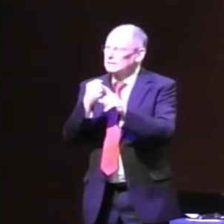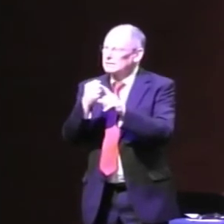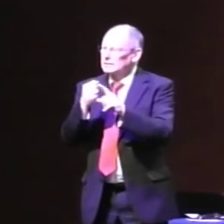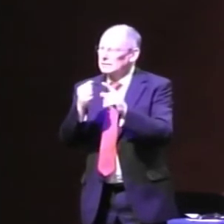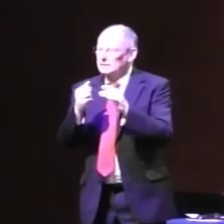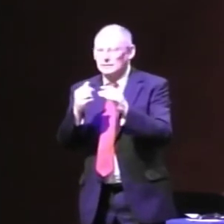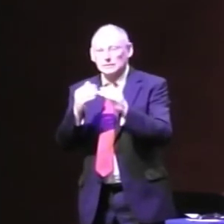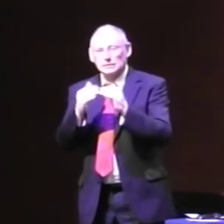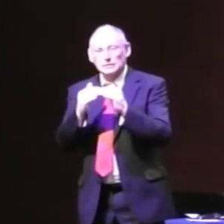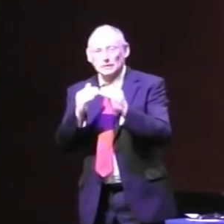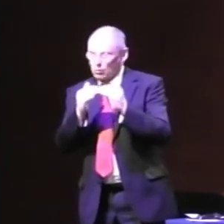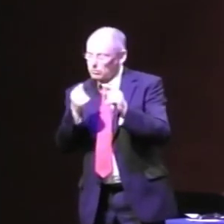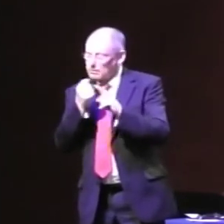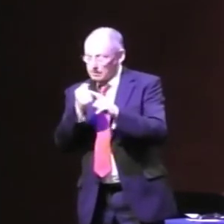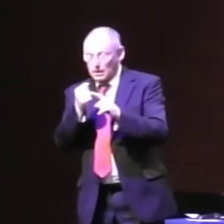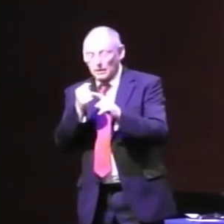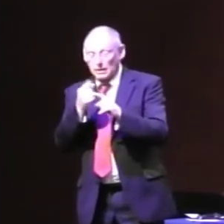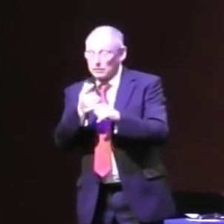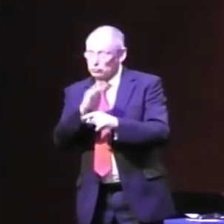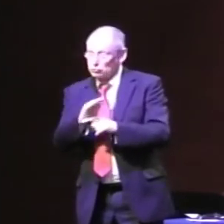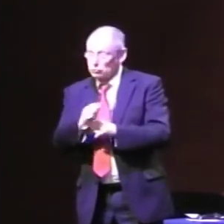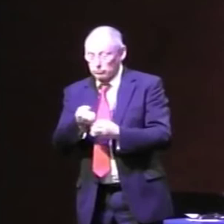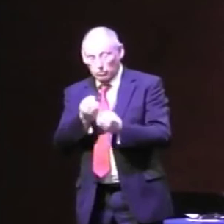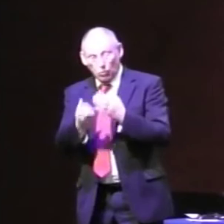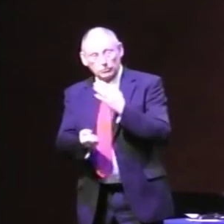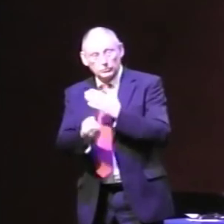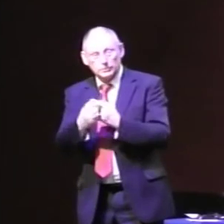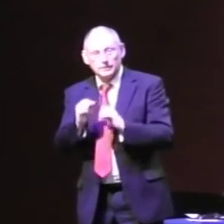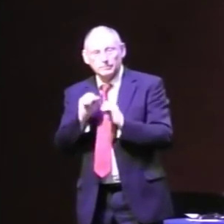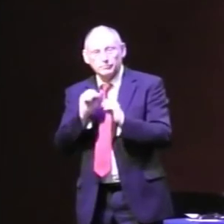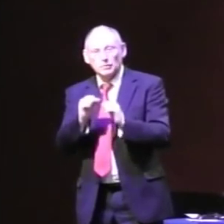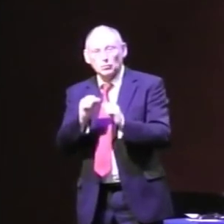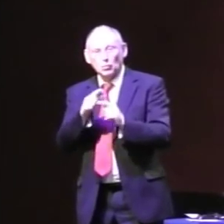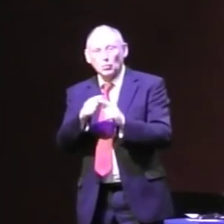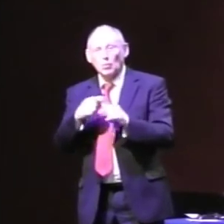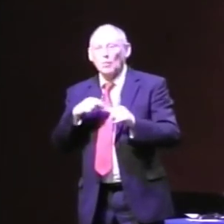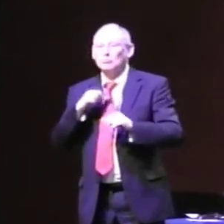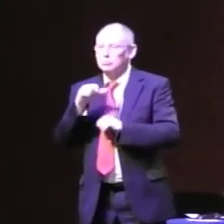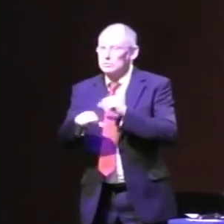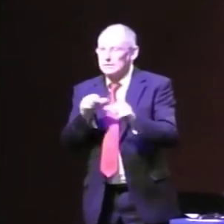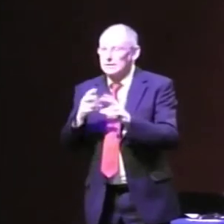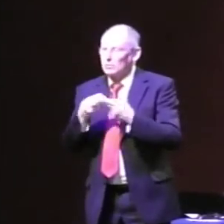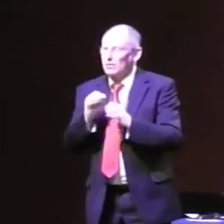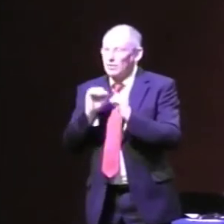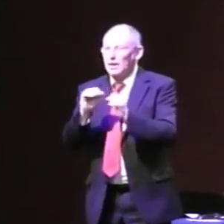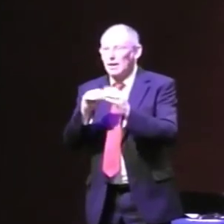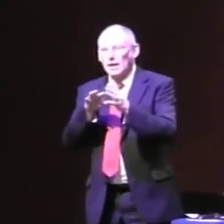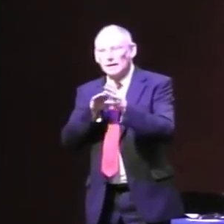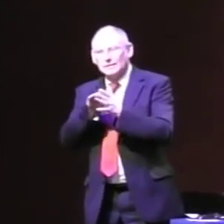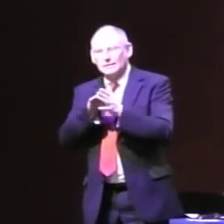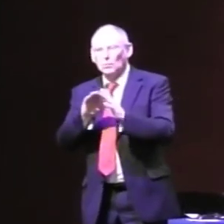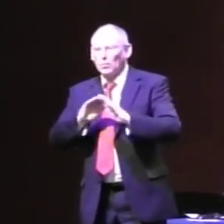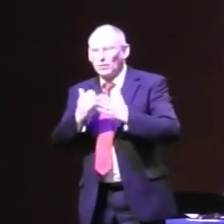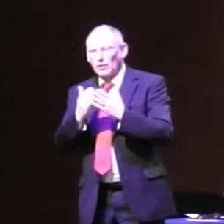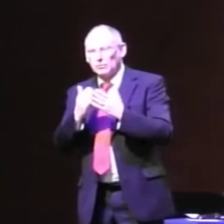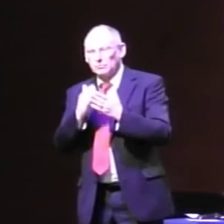that children are given the opportunity to proceed with their exams without there being any